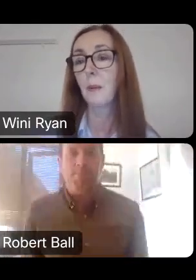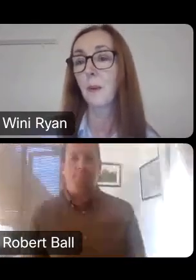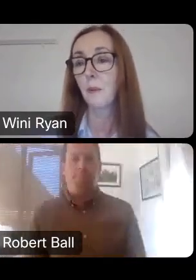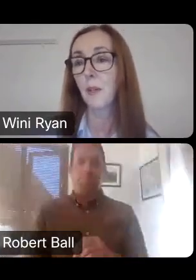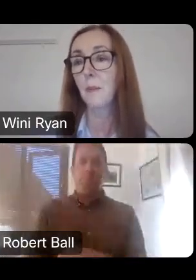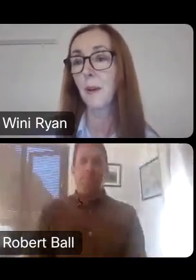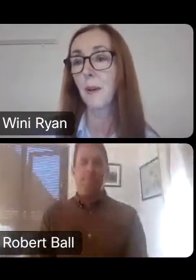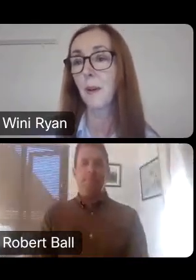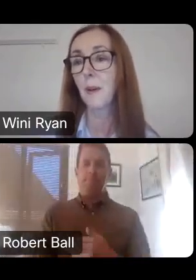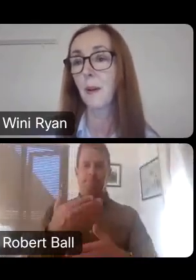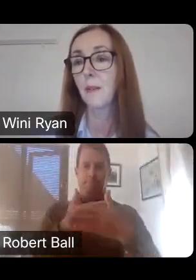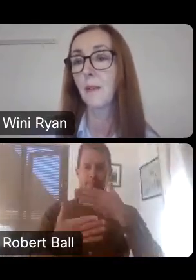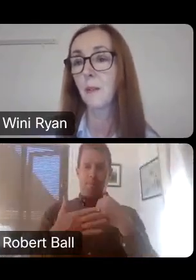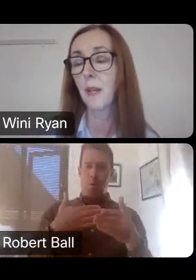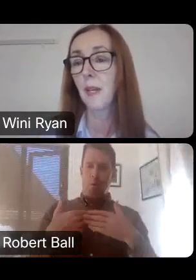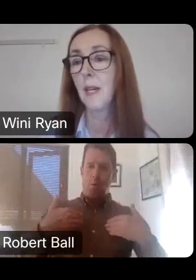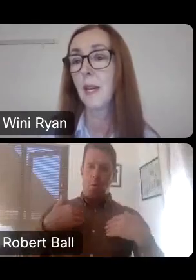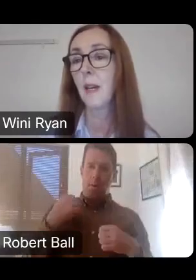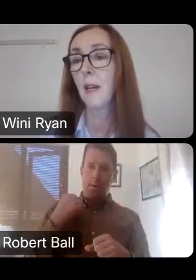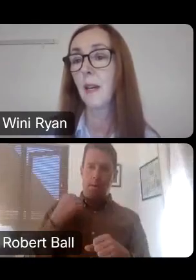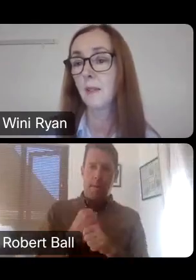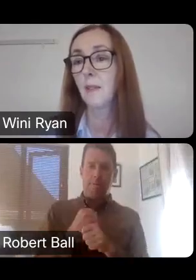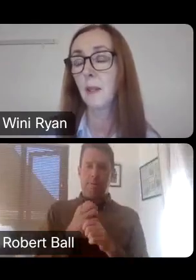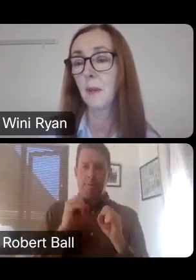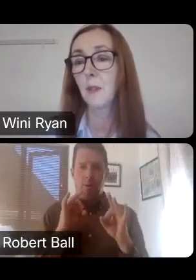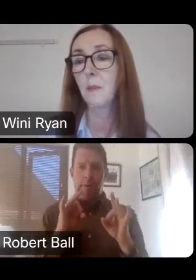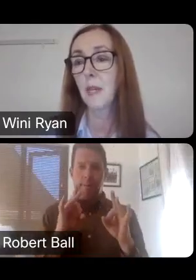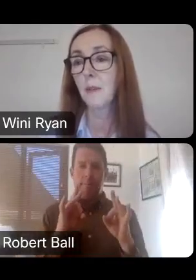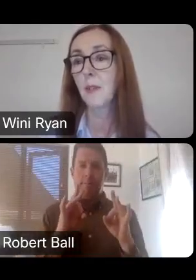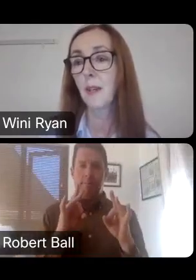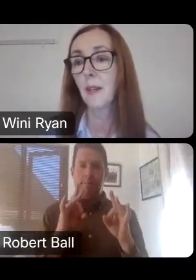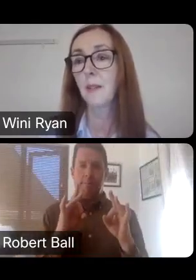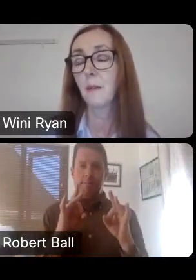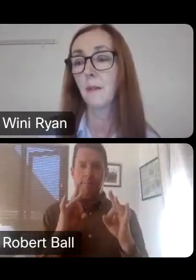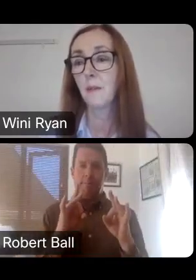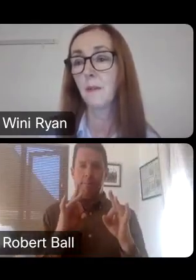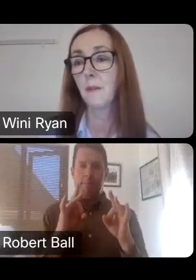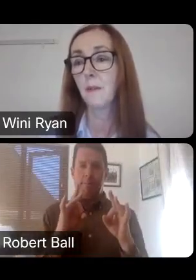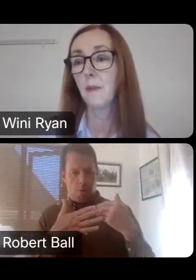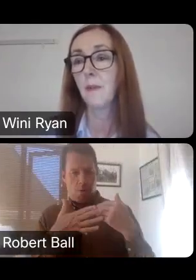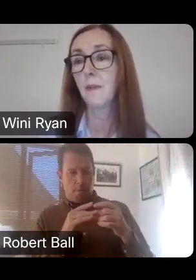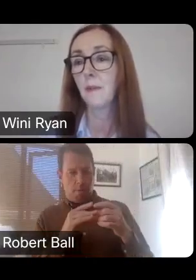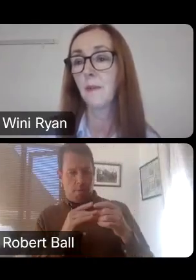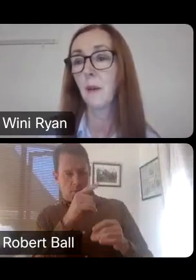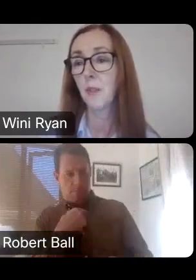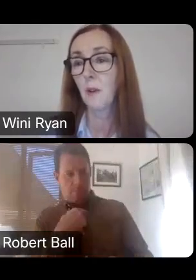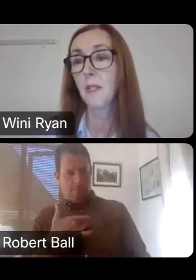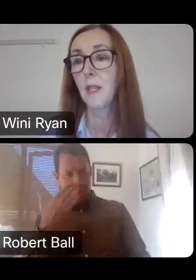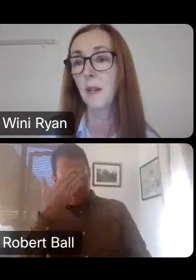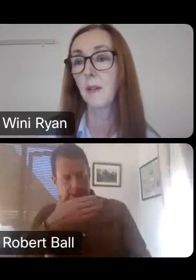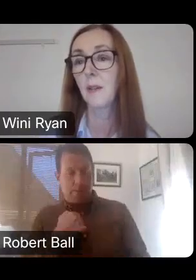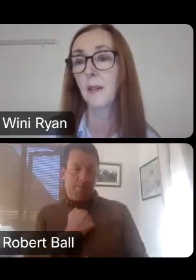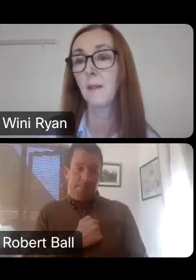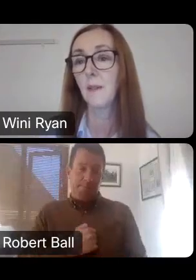Tell me what you're worried about. Okay. Tell me what's making you sad. Yeah. I'm sorry